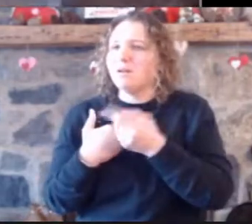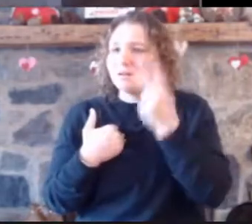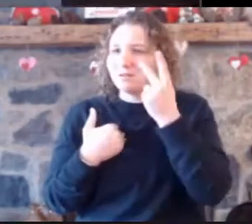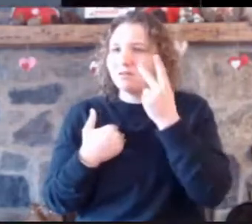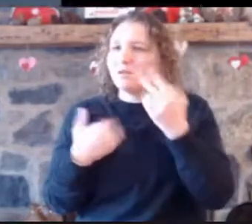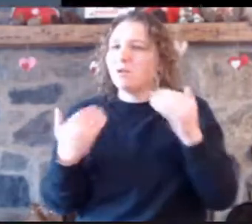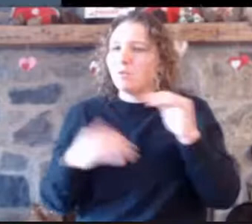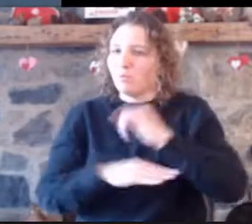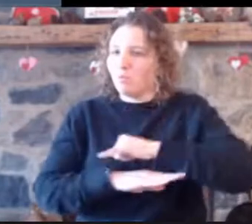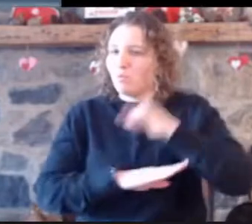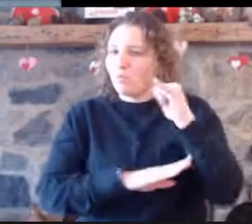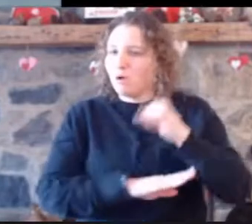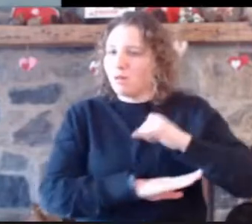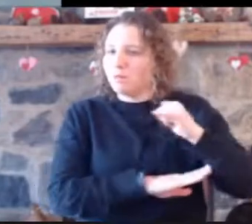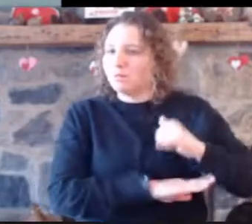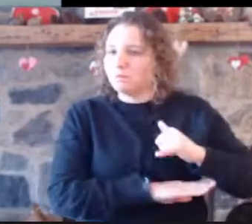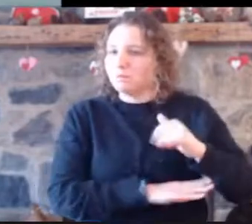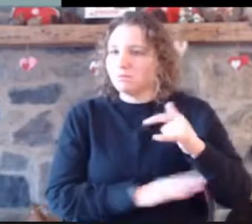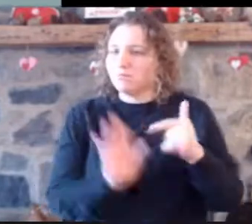whales.